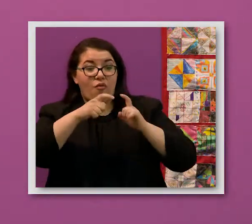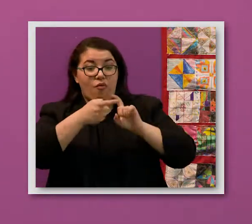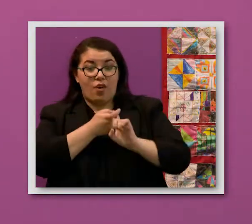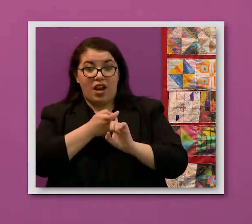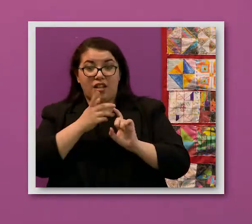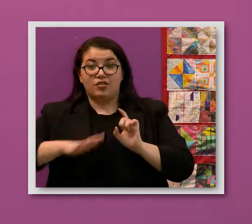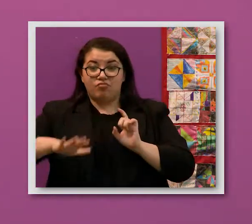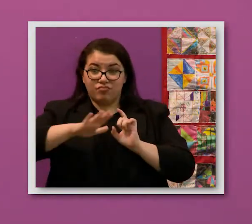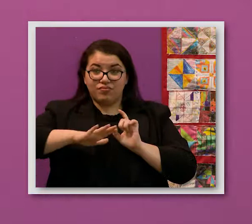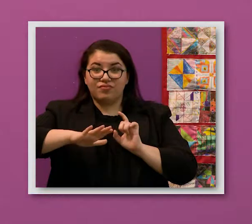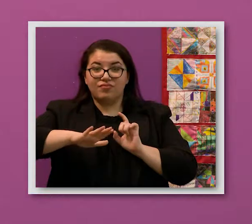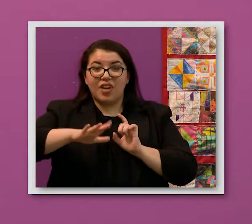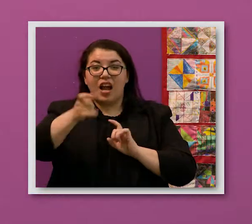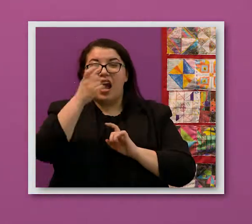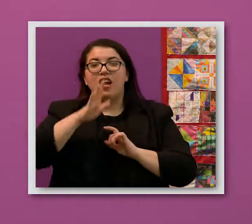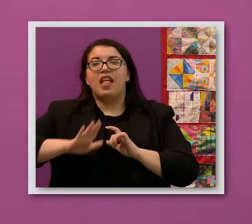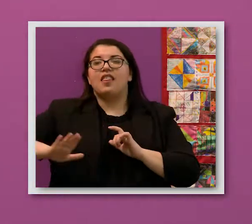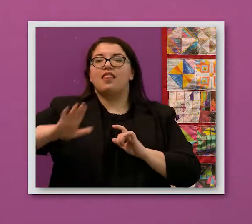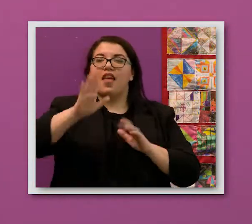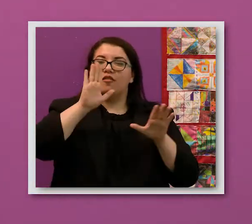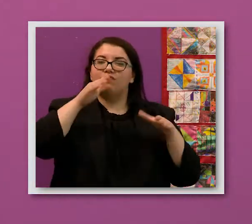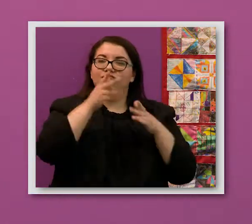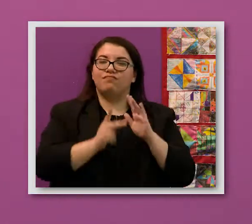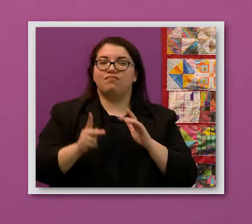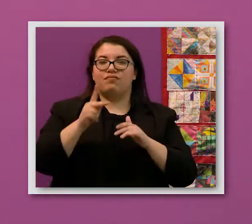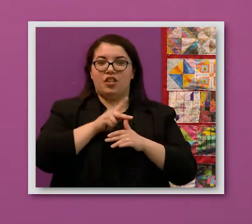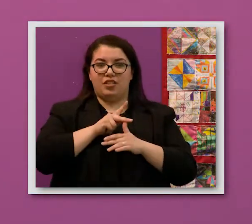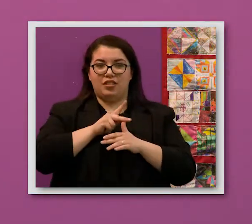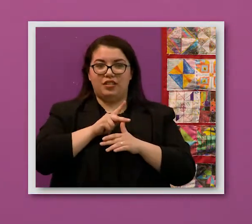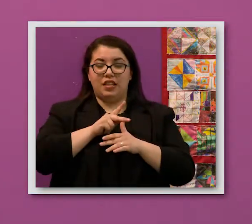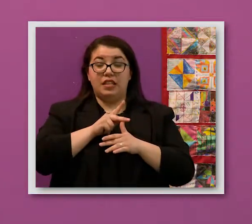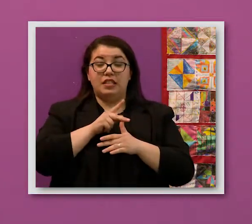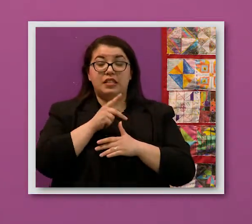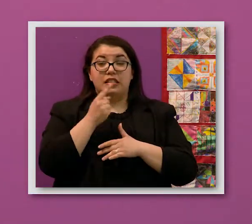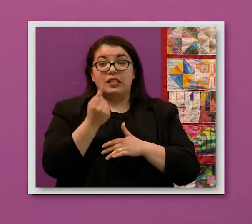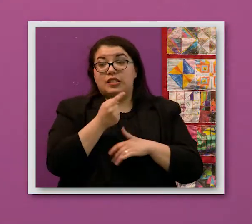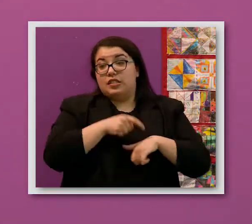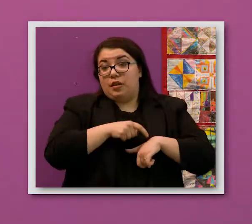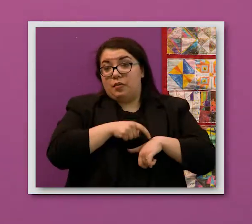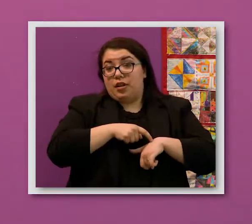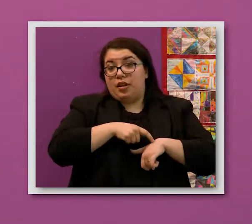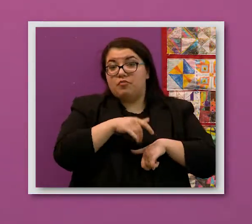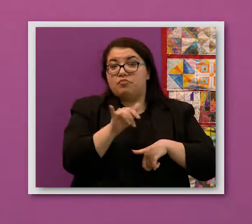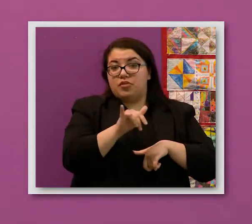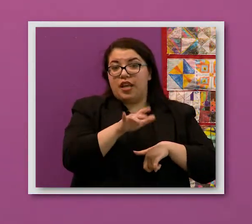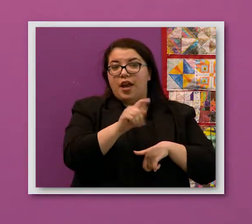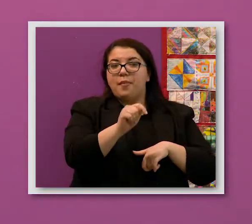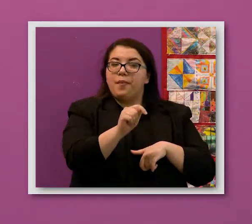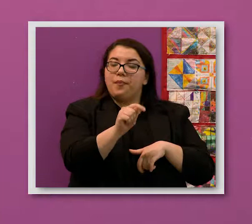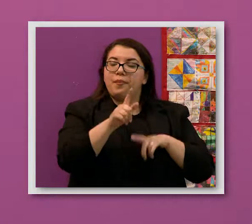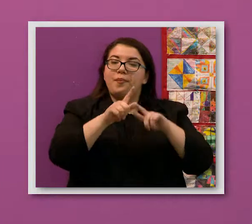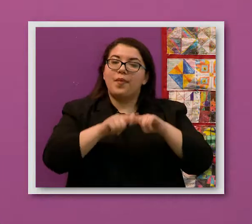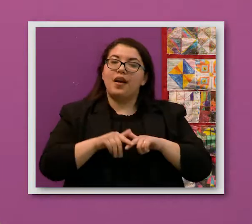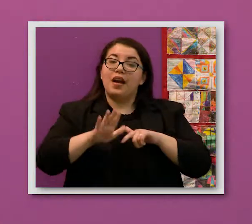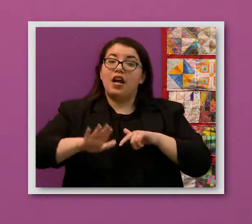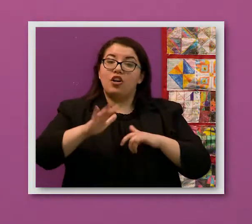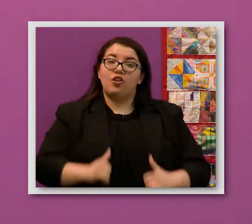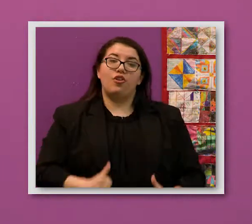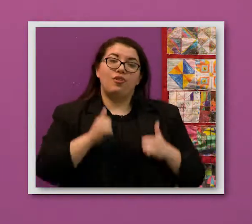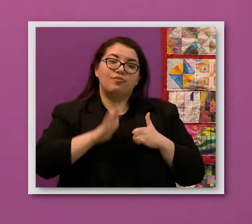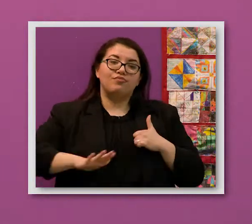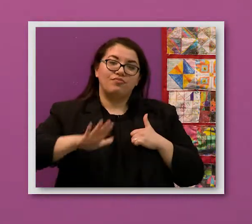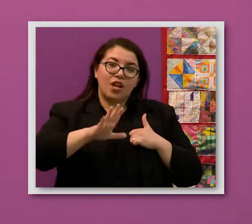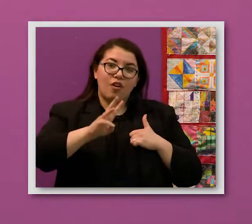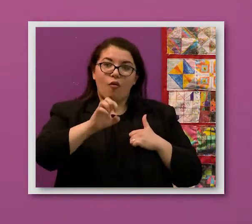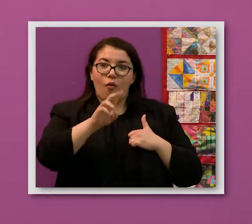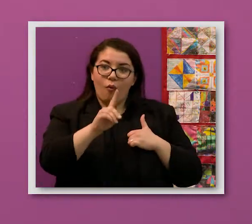able to understand their priorities too. Some of our priorities are the same, but depending on where we live,